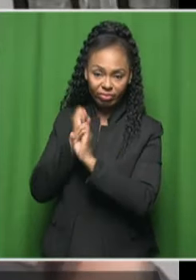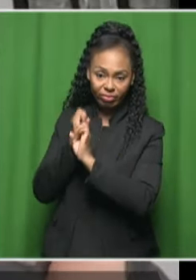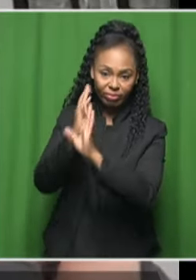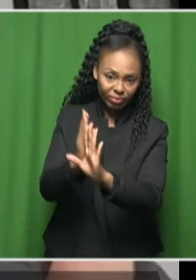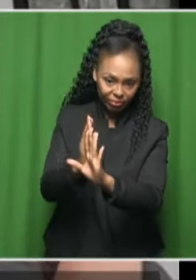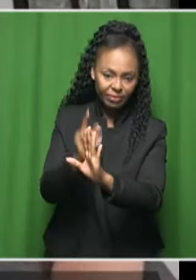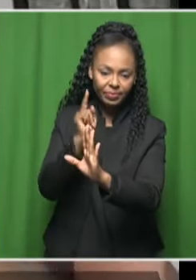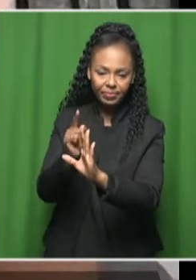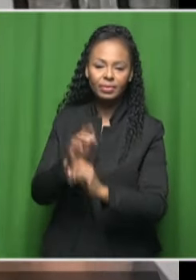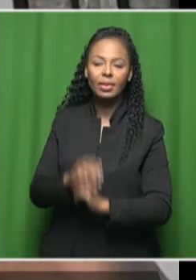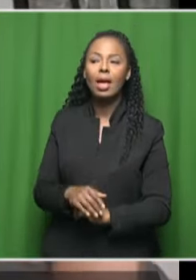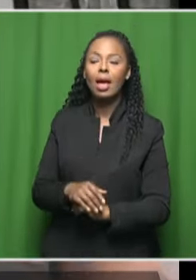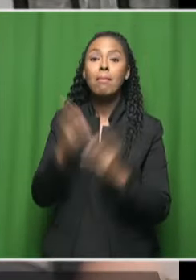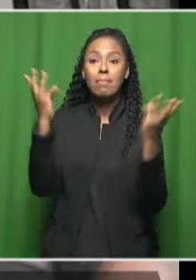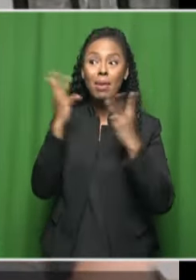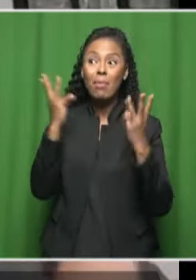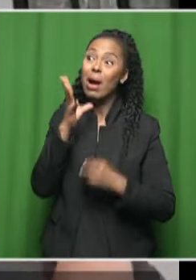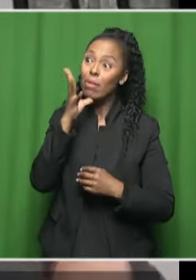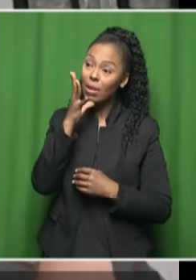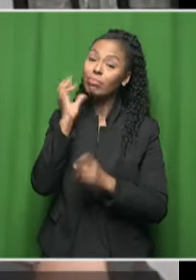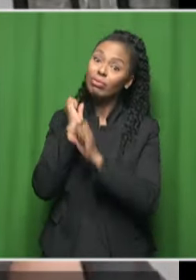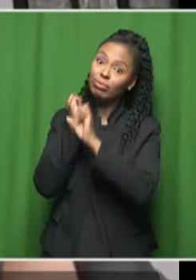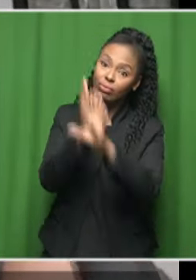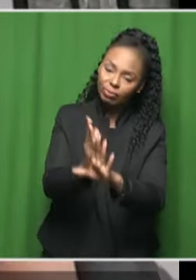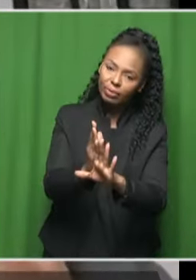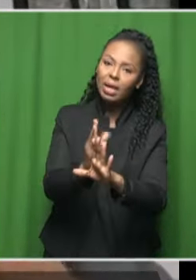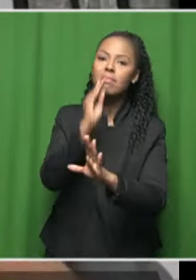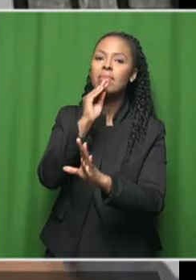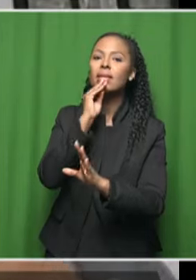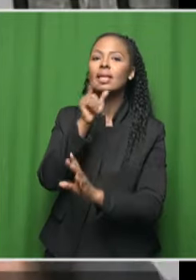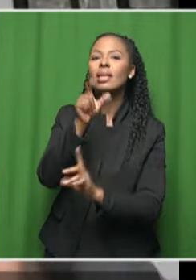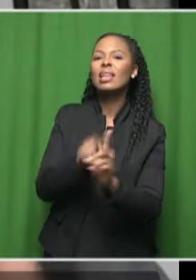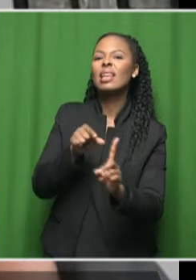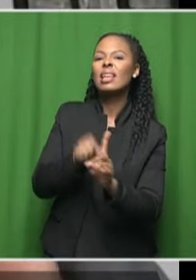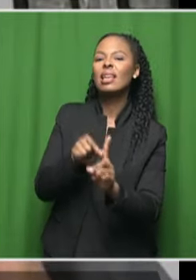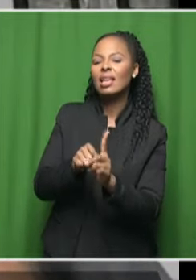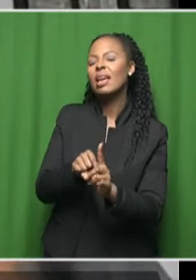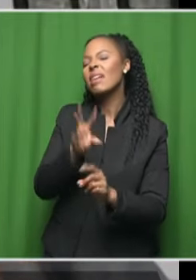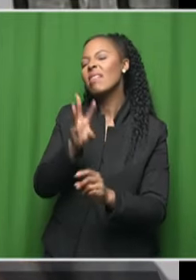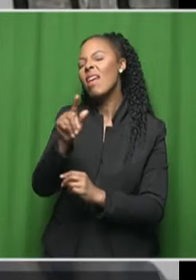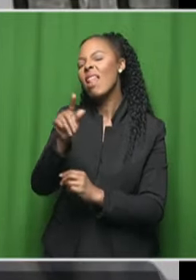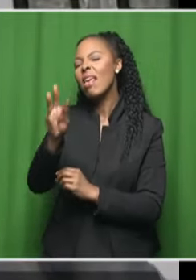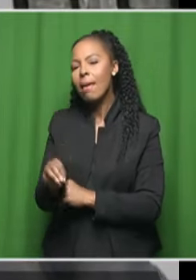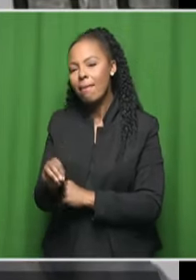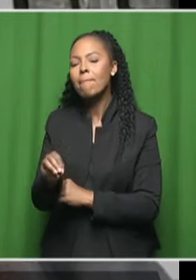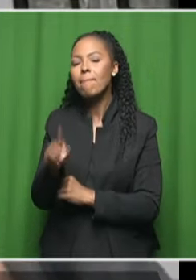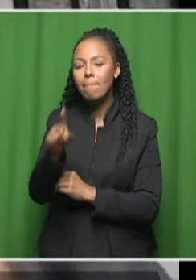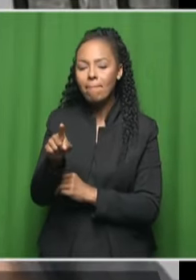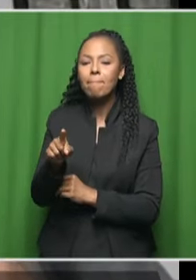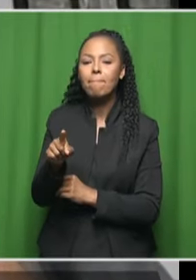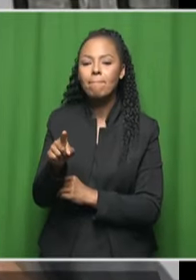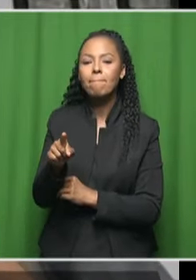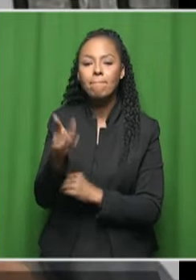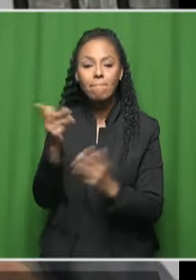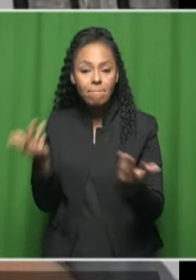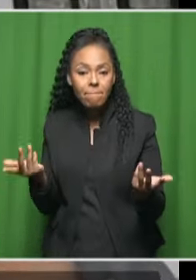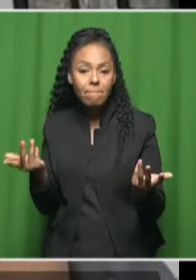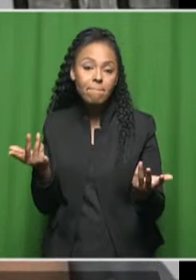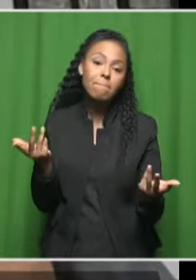voter turnout, bad news for Frelimo. The second will be